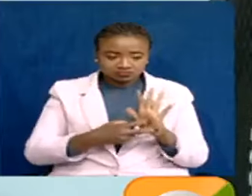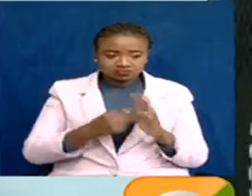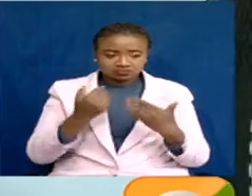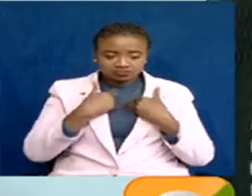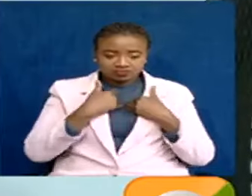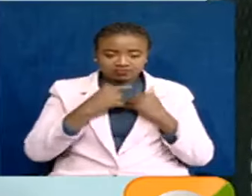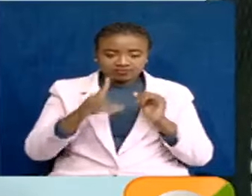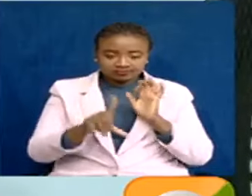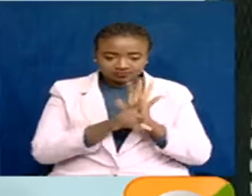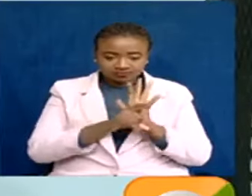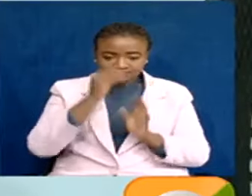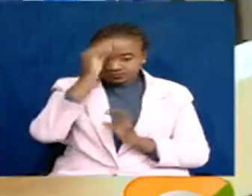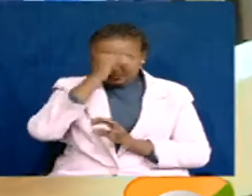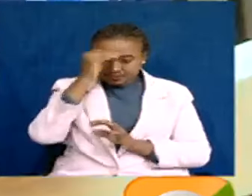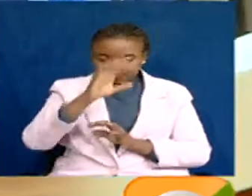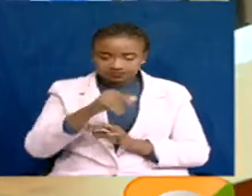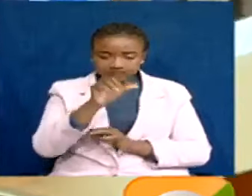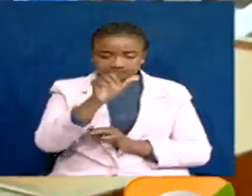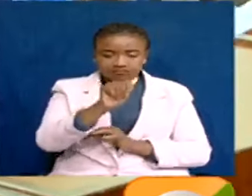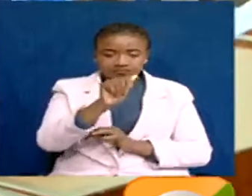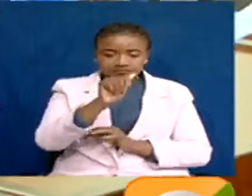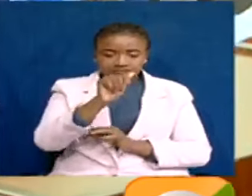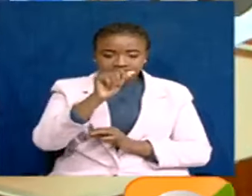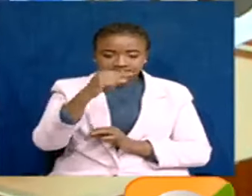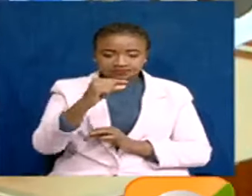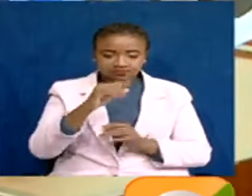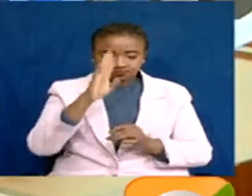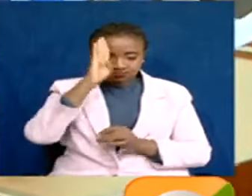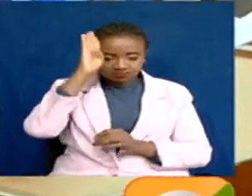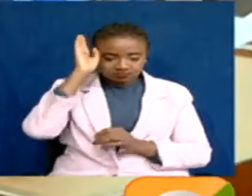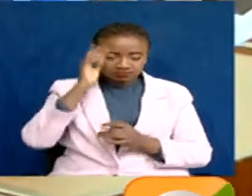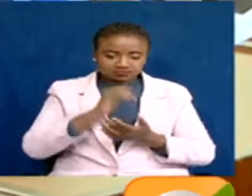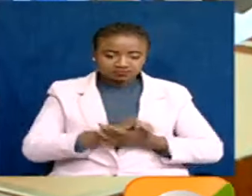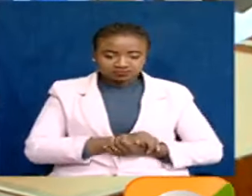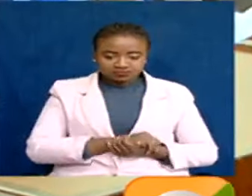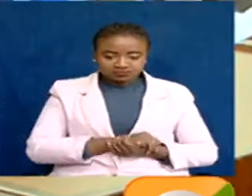legal opinions from the Attorney General. Emmanuel Too, Citizen TV, Nairobi.